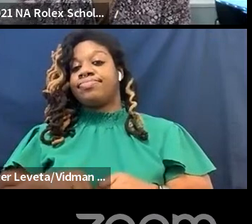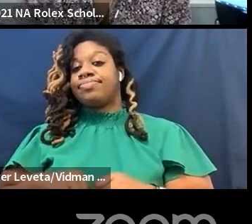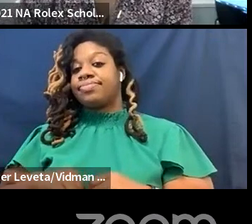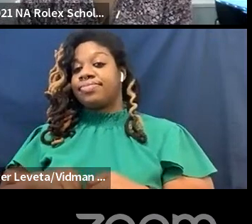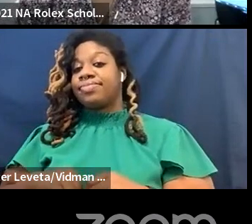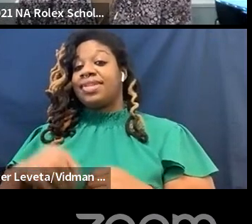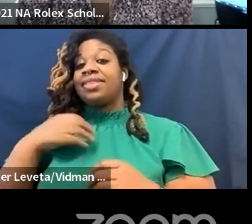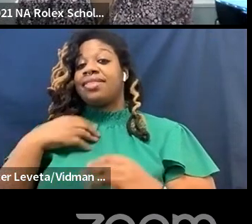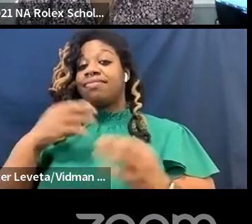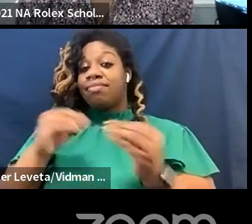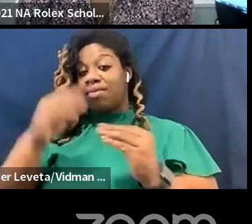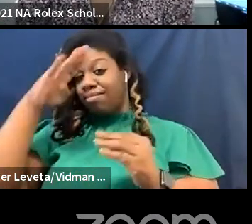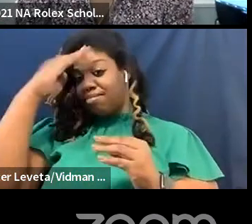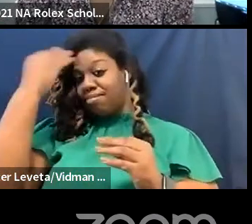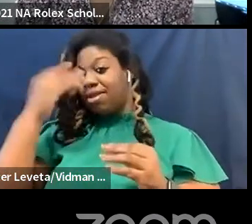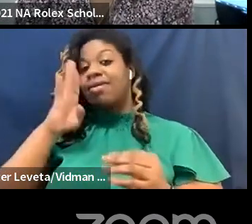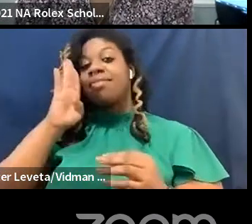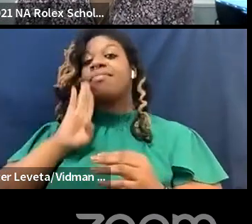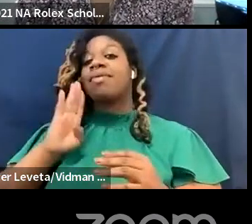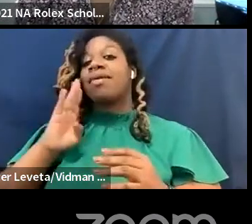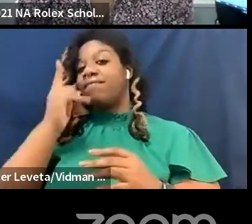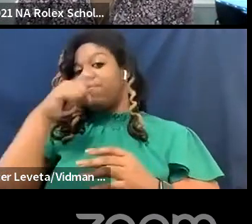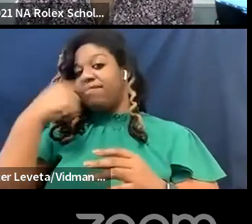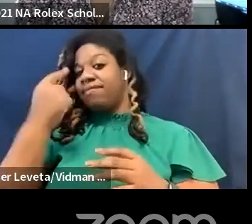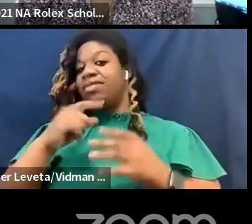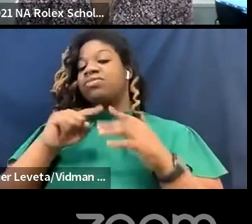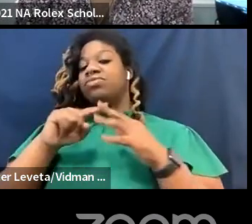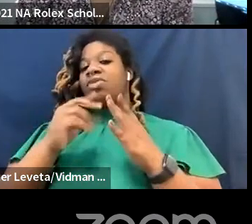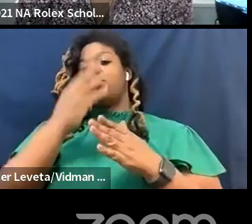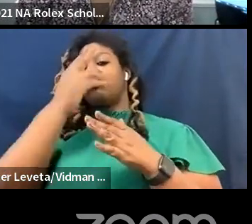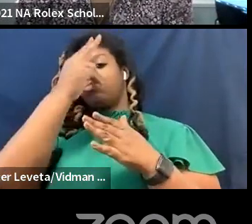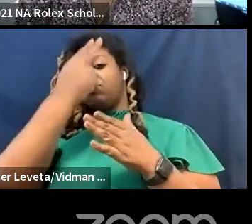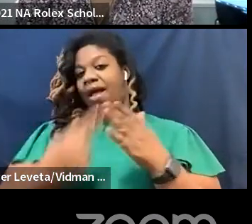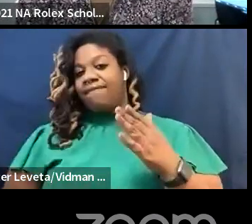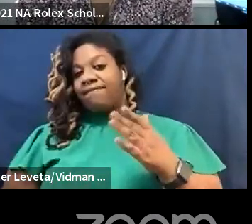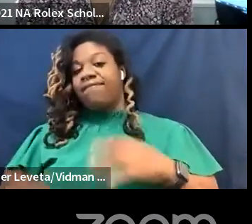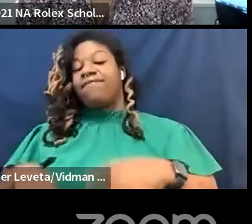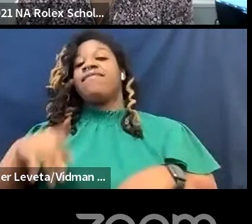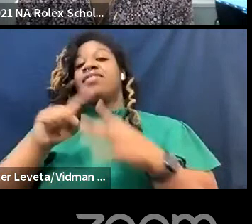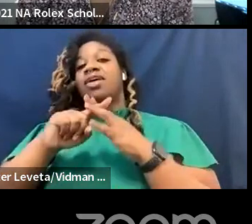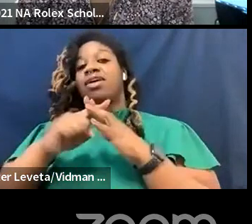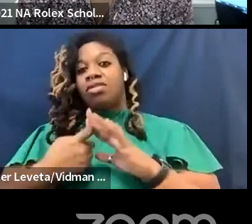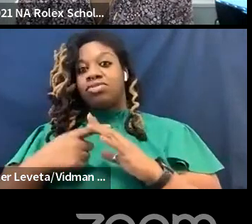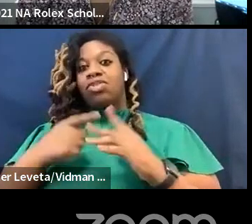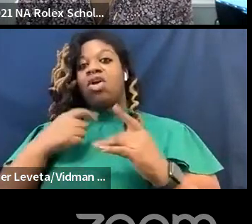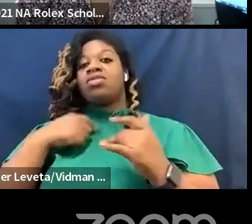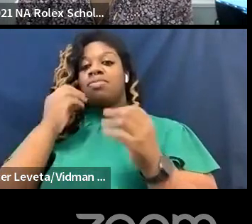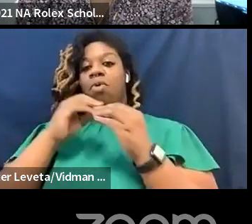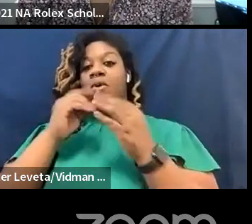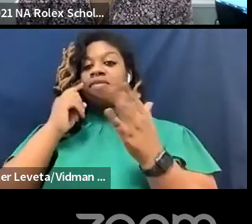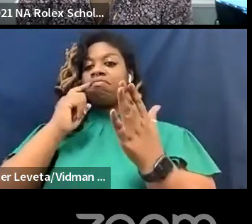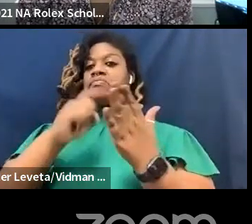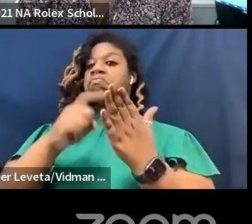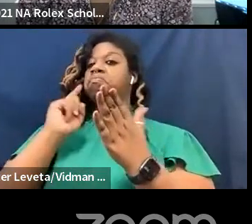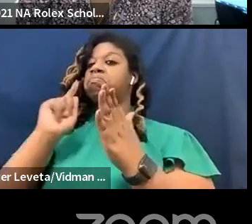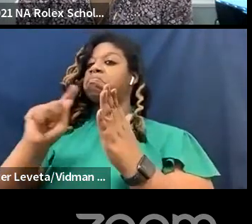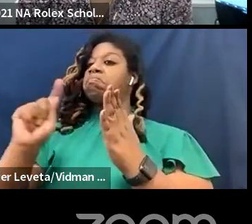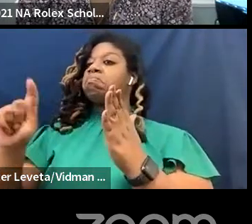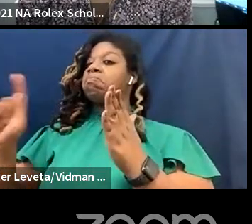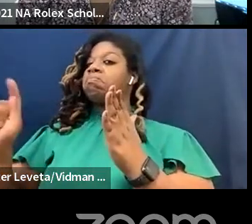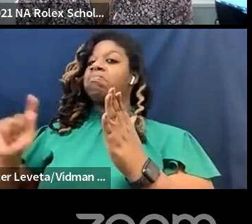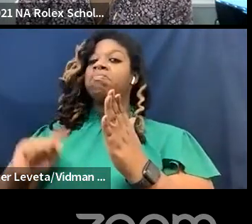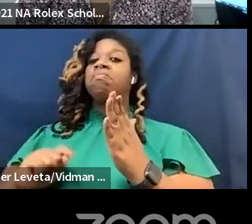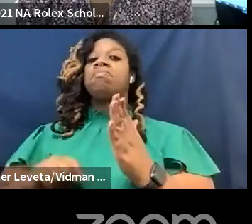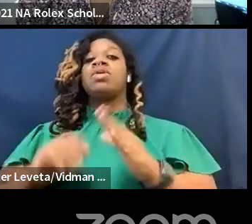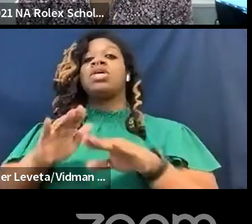and brown faces diving, and they're being recognized slowly but surely. That's happening. The other change I've noticed is the change